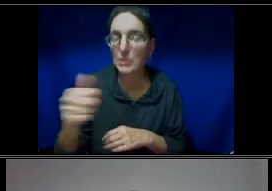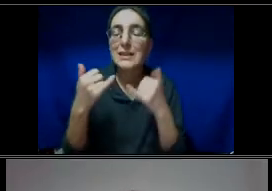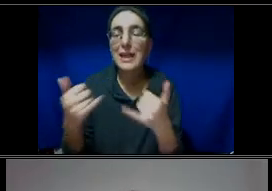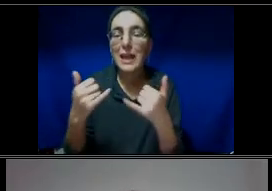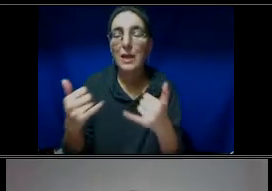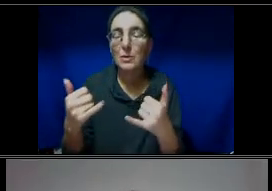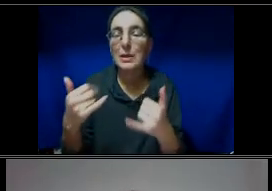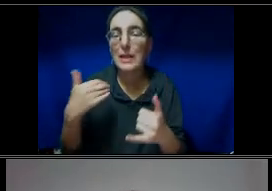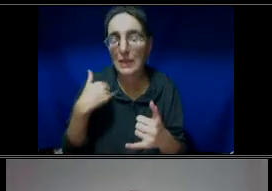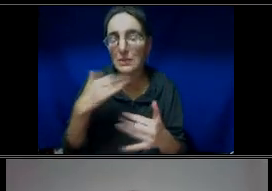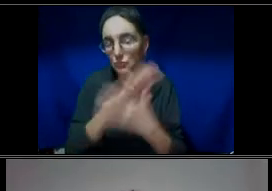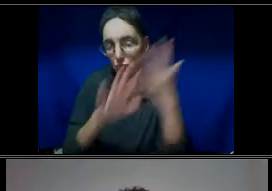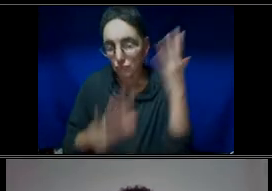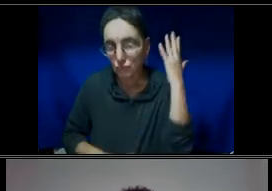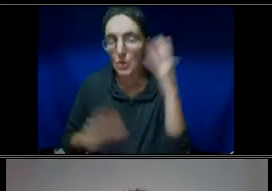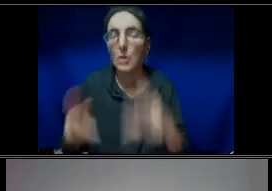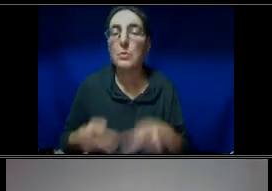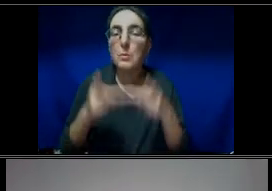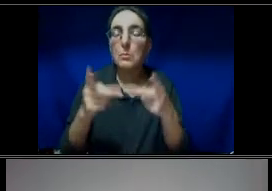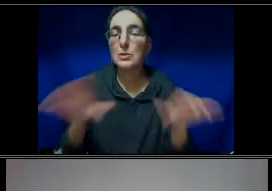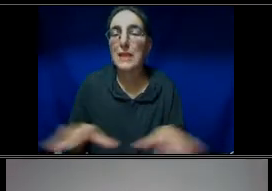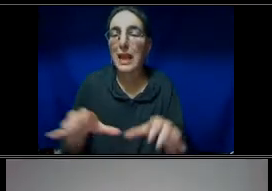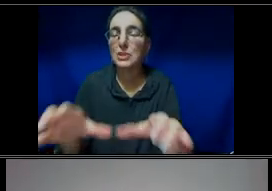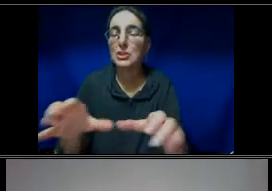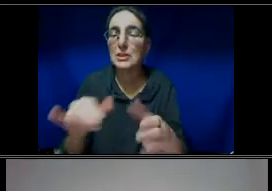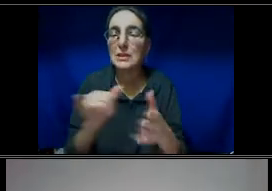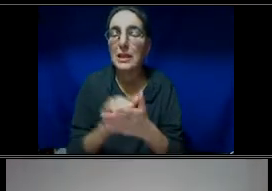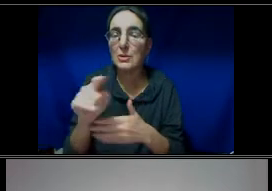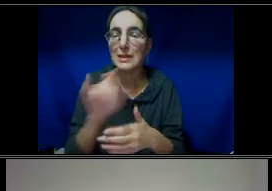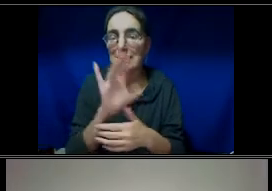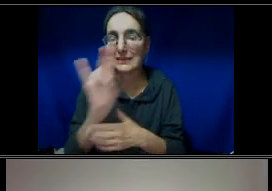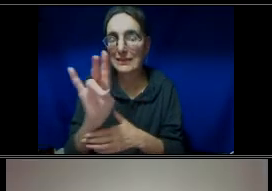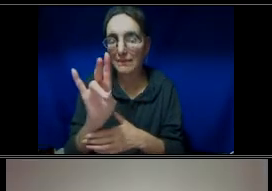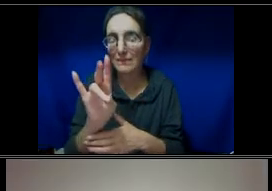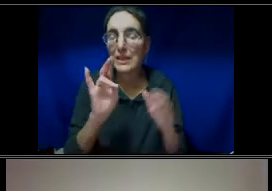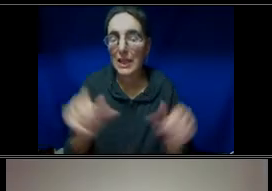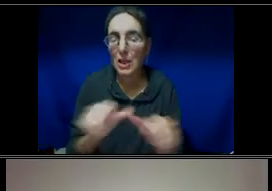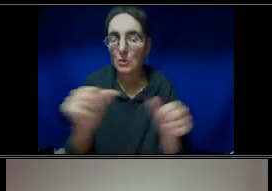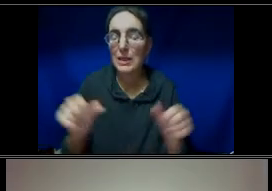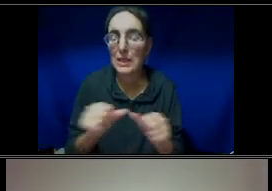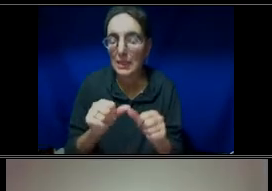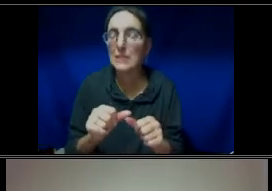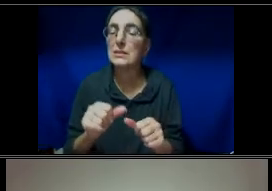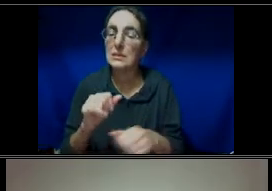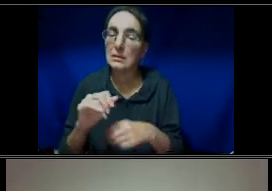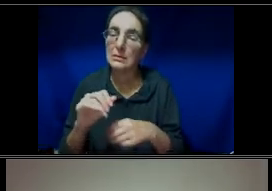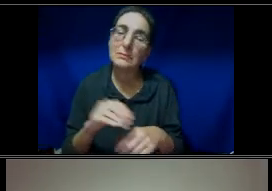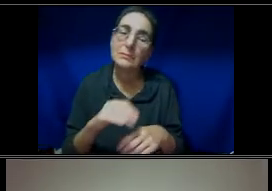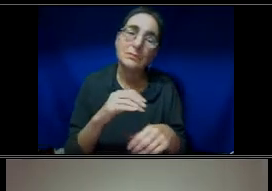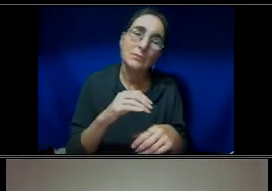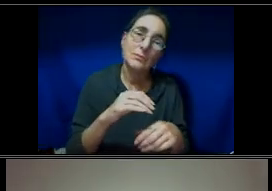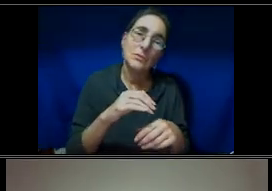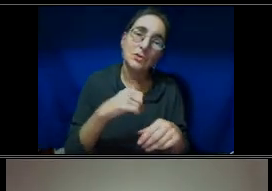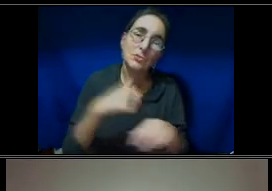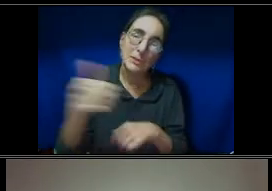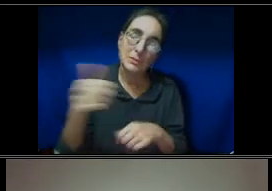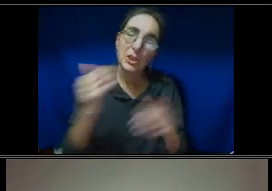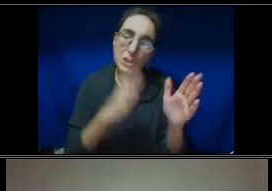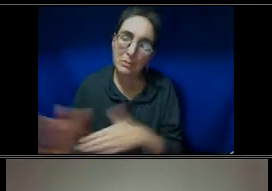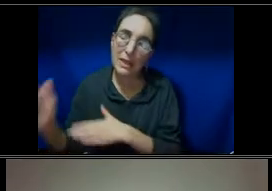of proposed actions that are in 7 strategy areas concerning transportation planning, programming, and mitigation